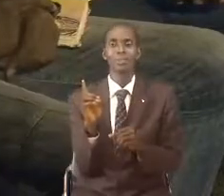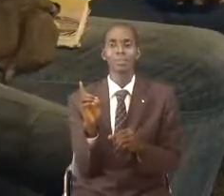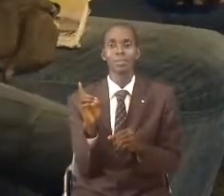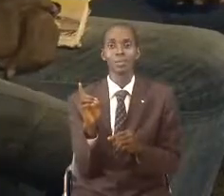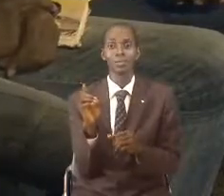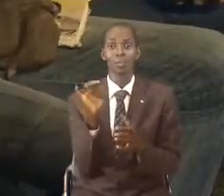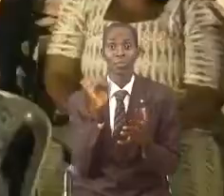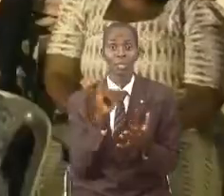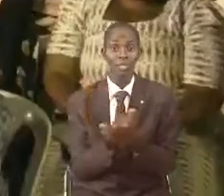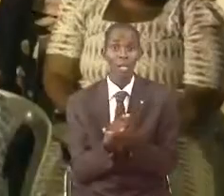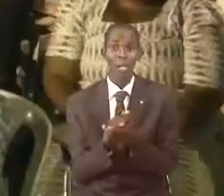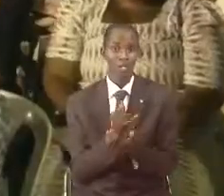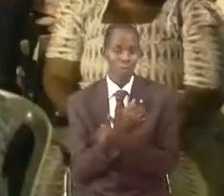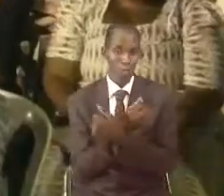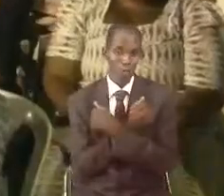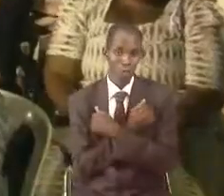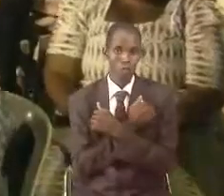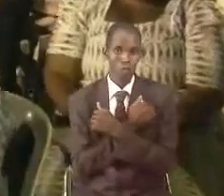saved,